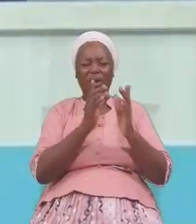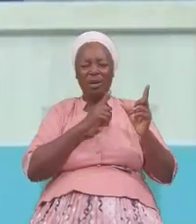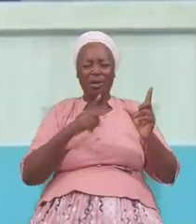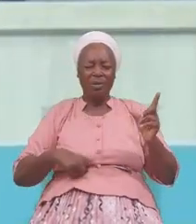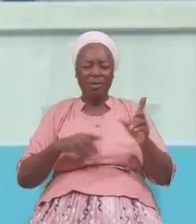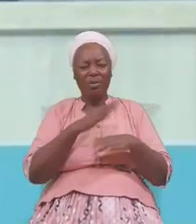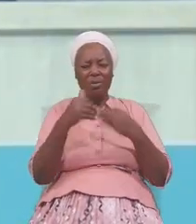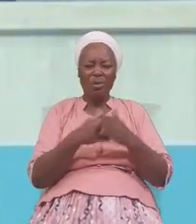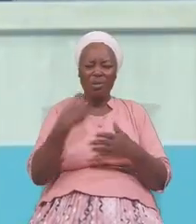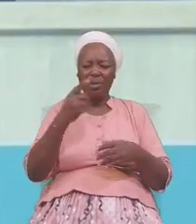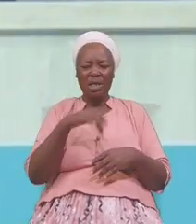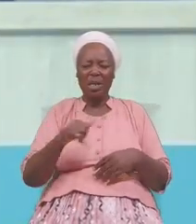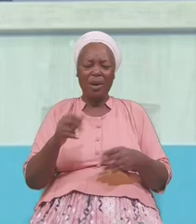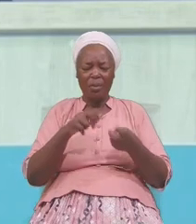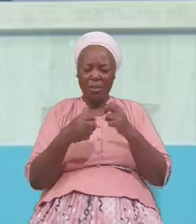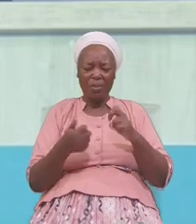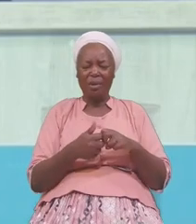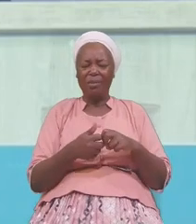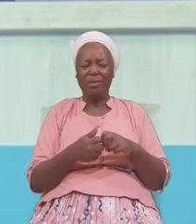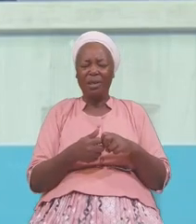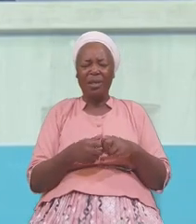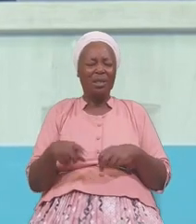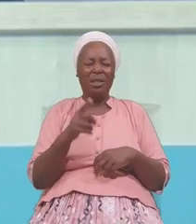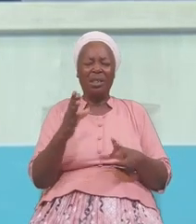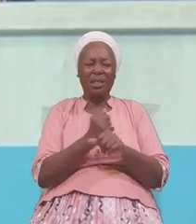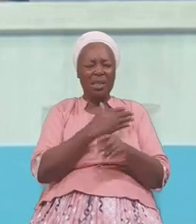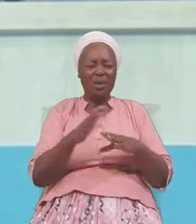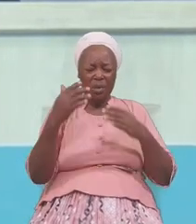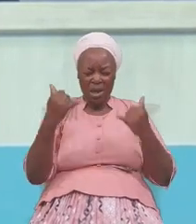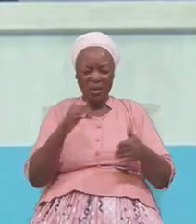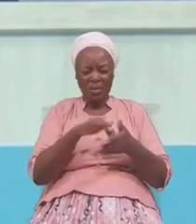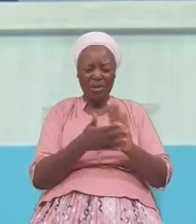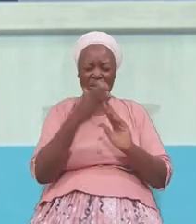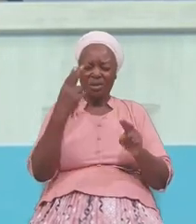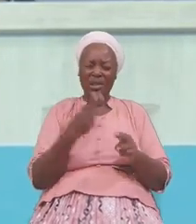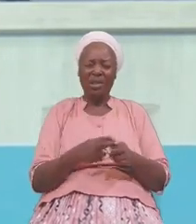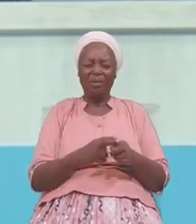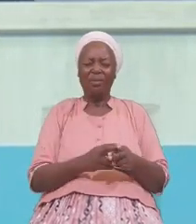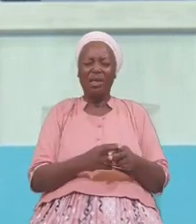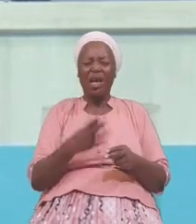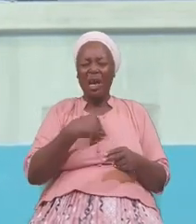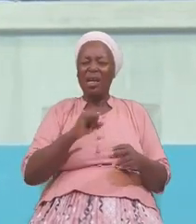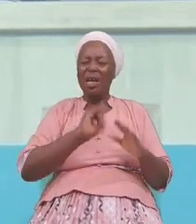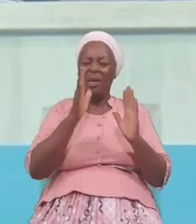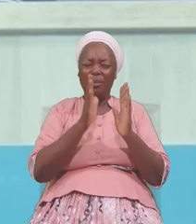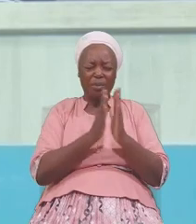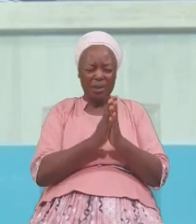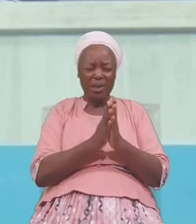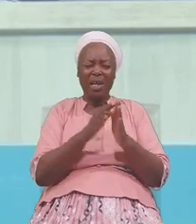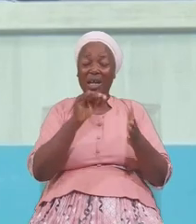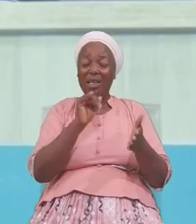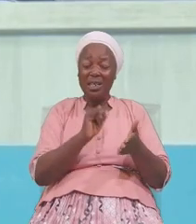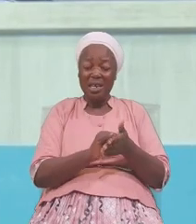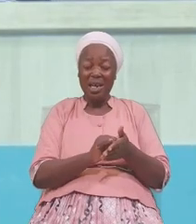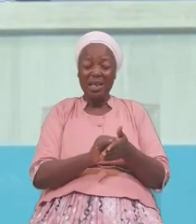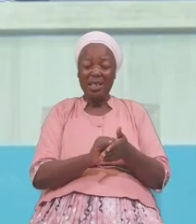all internal problems, they're taken away right now. And I pray that